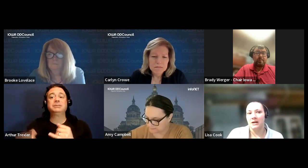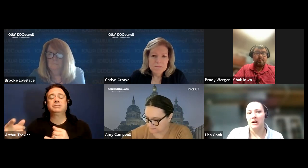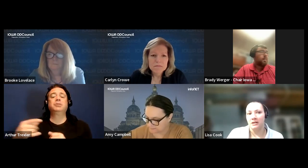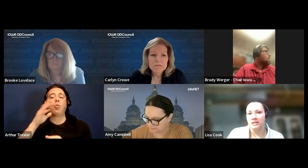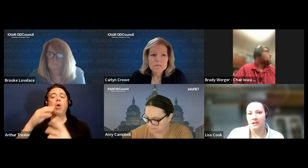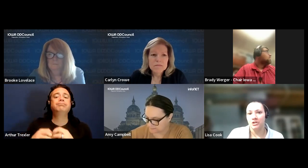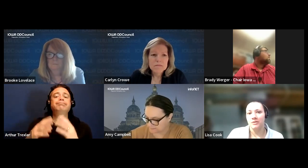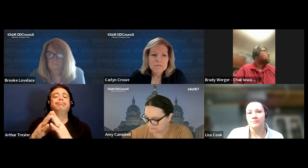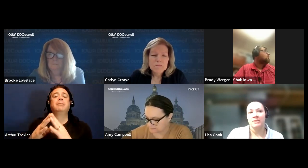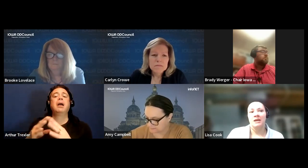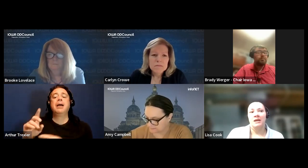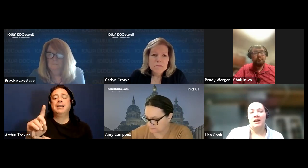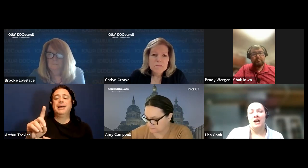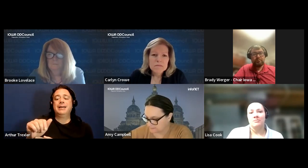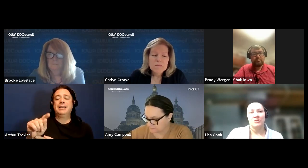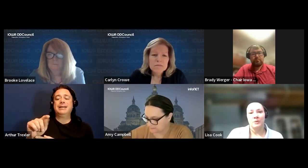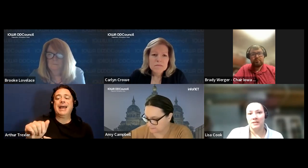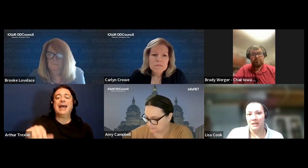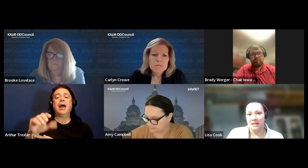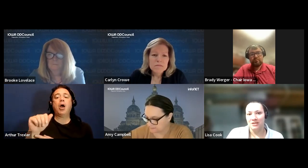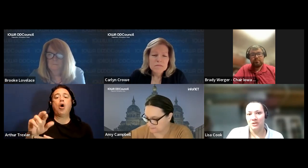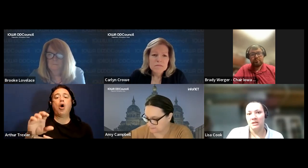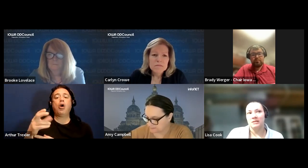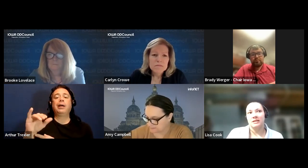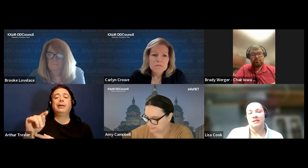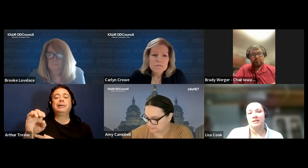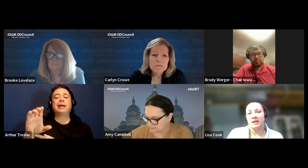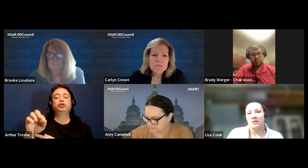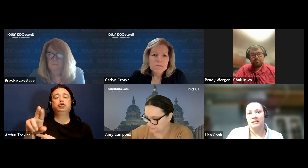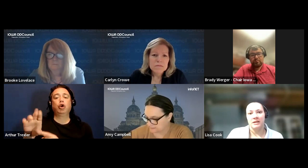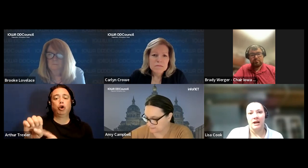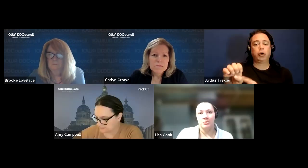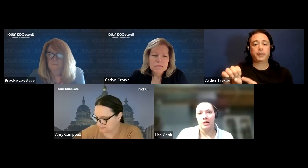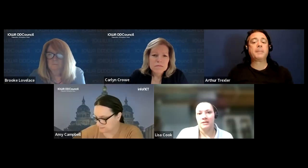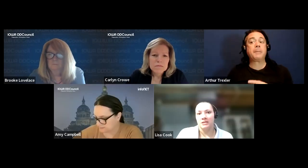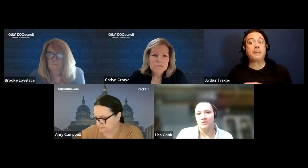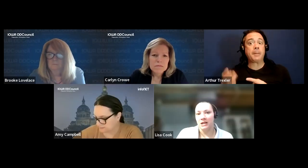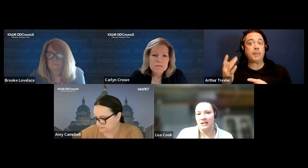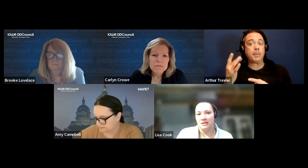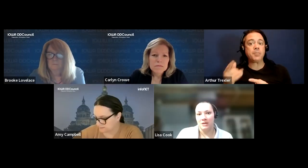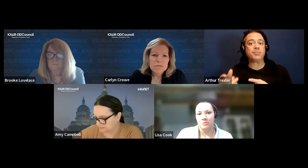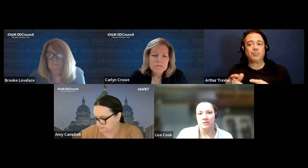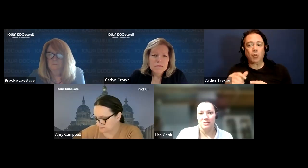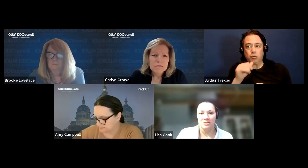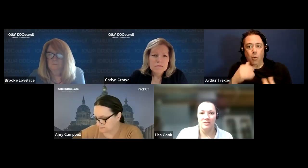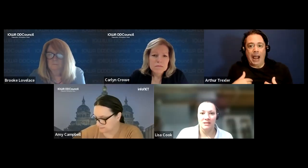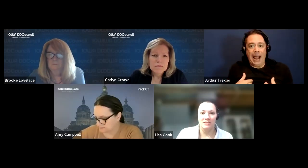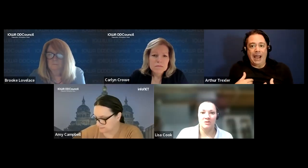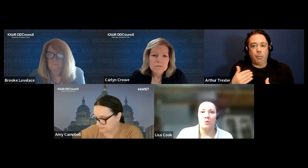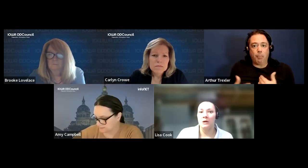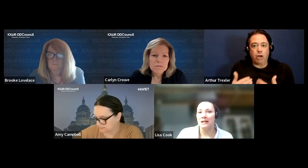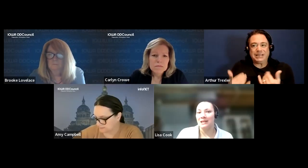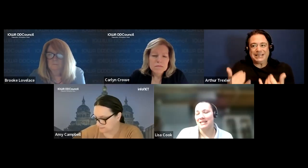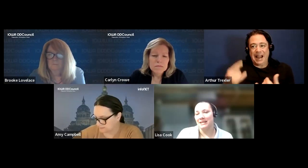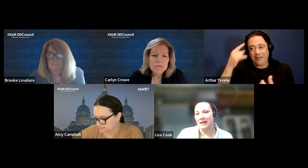a data architecture. The reason we need to do this is that there is not a process for connecting people to